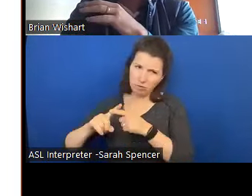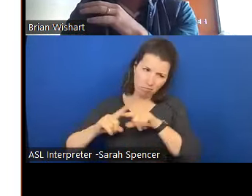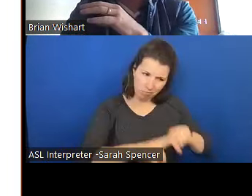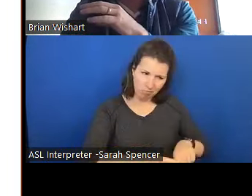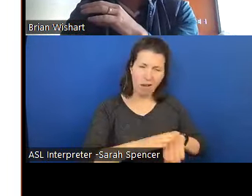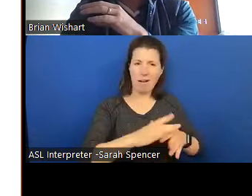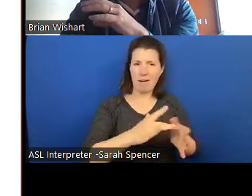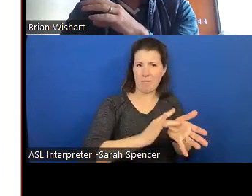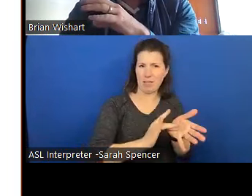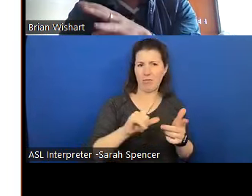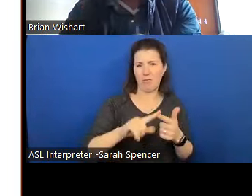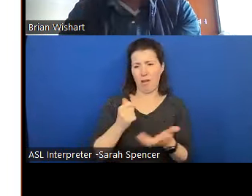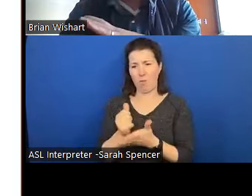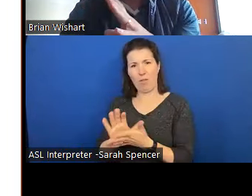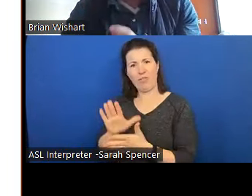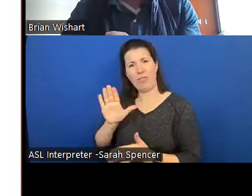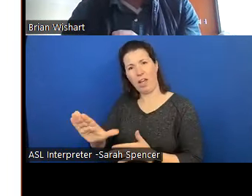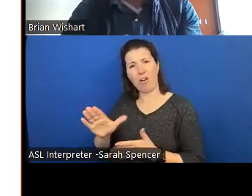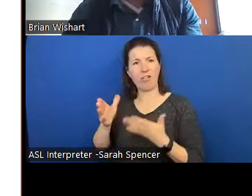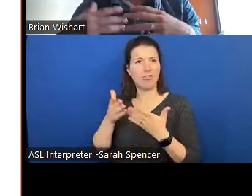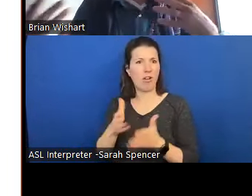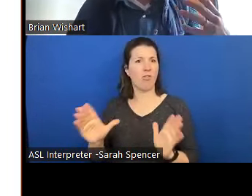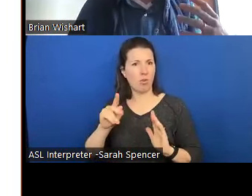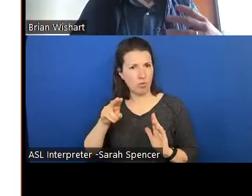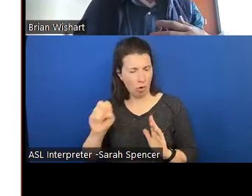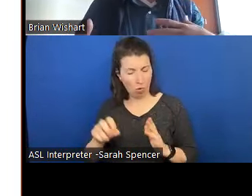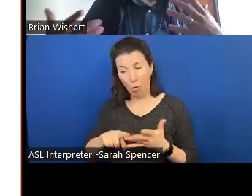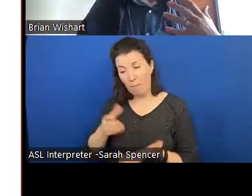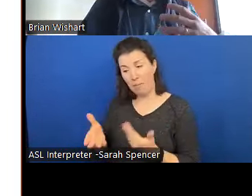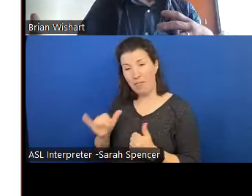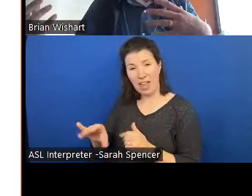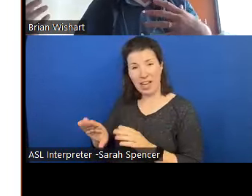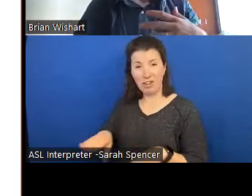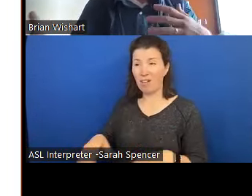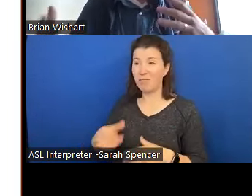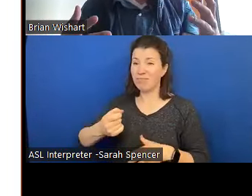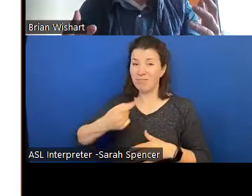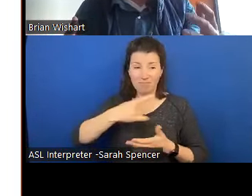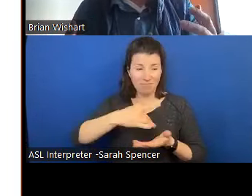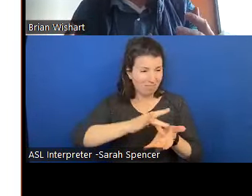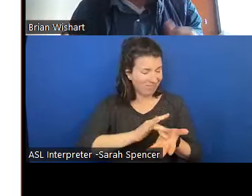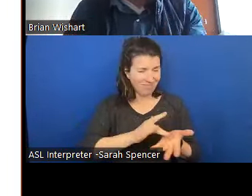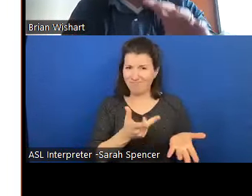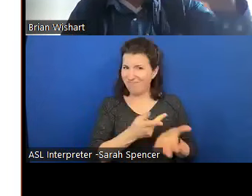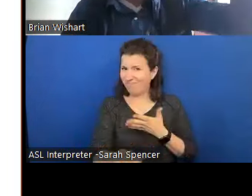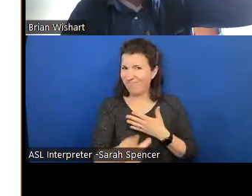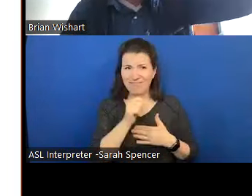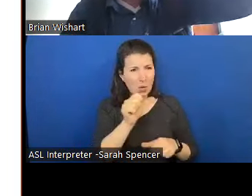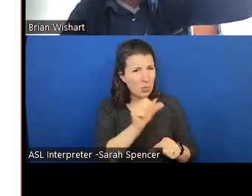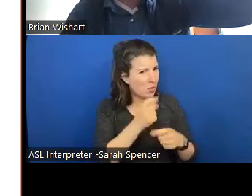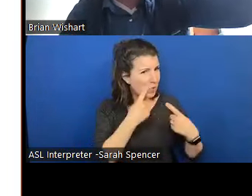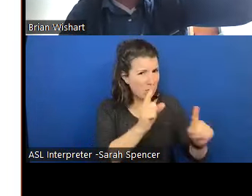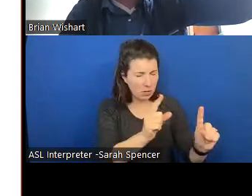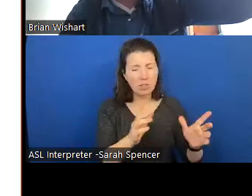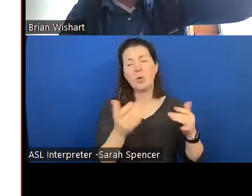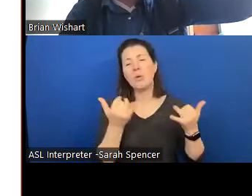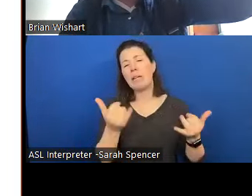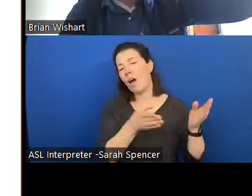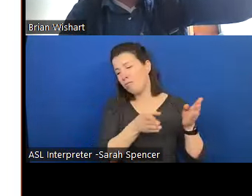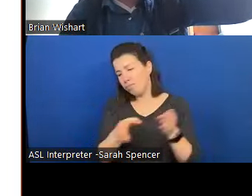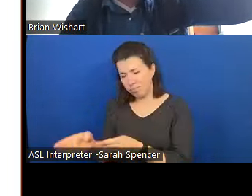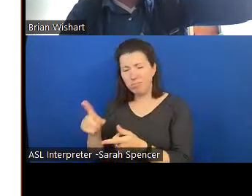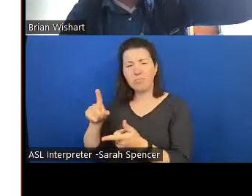seeing here. Or maybe this is a child that has failed sort of oral medications and we've moved to something like a baclofen pump. And so that's the primary thing